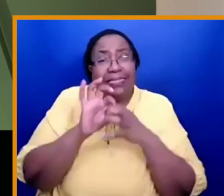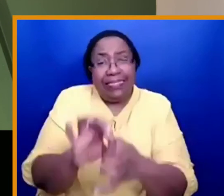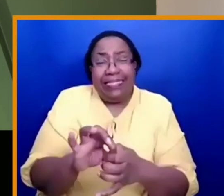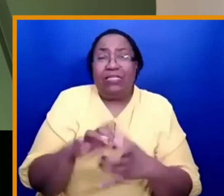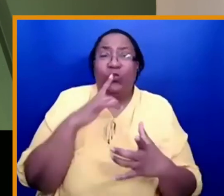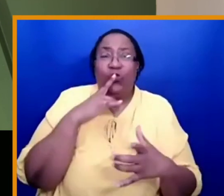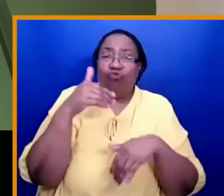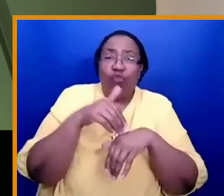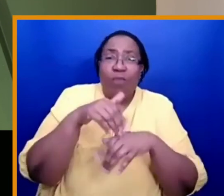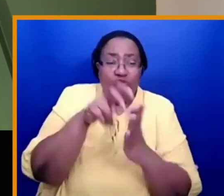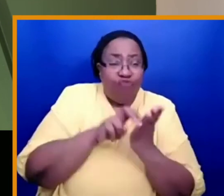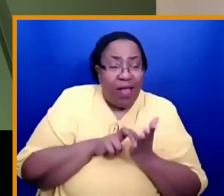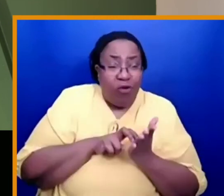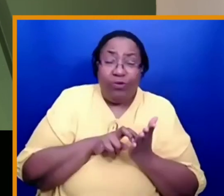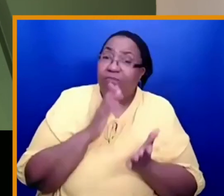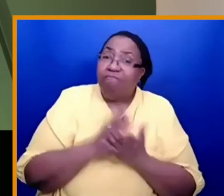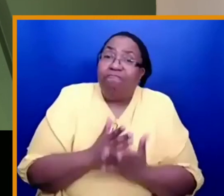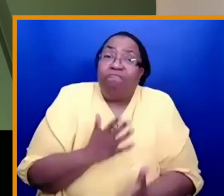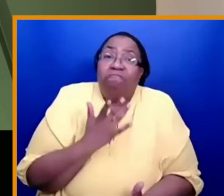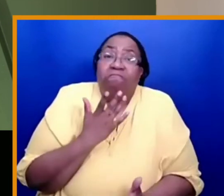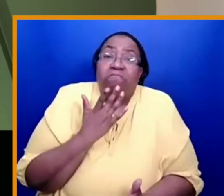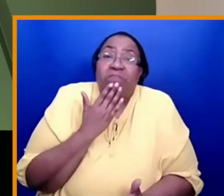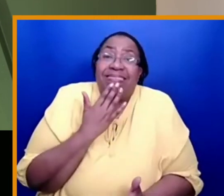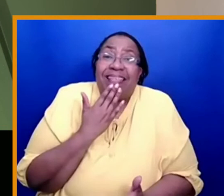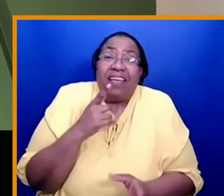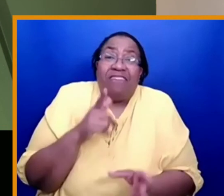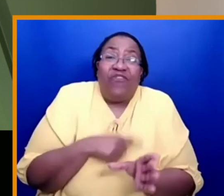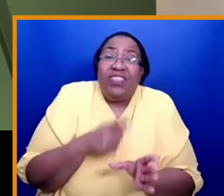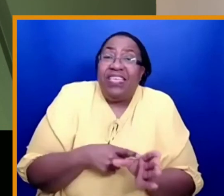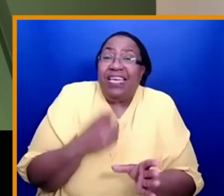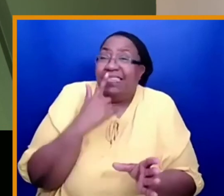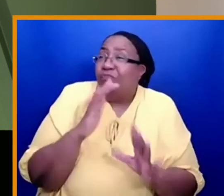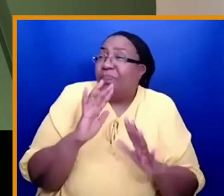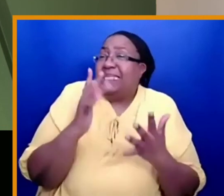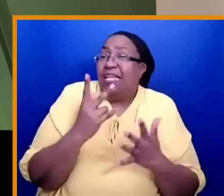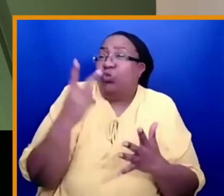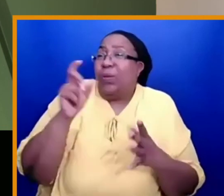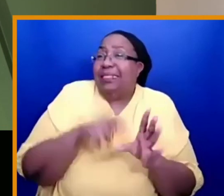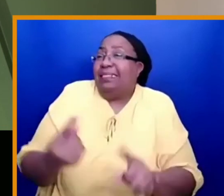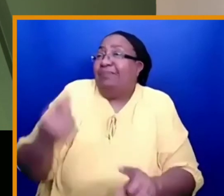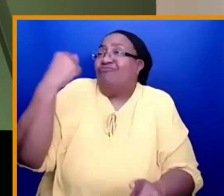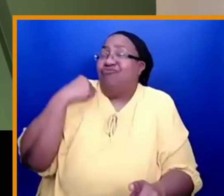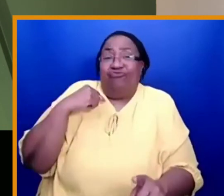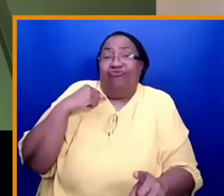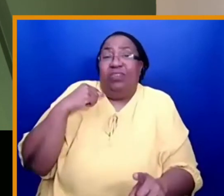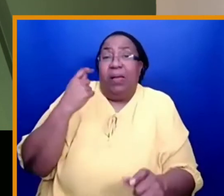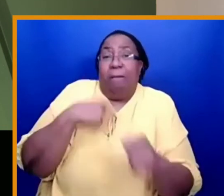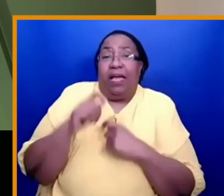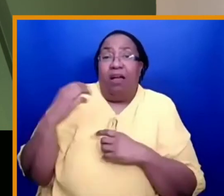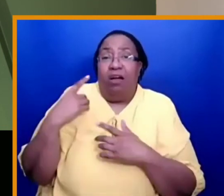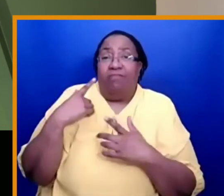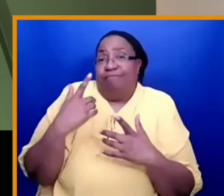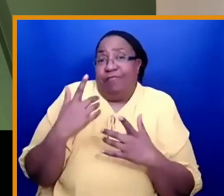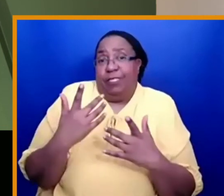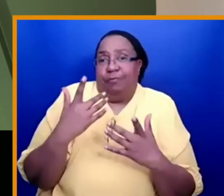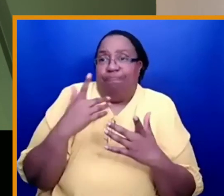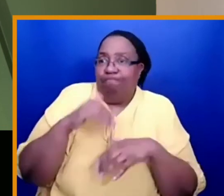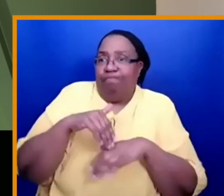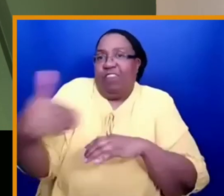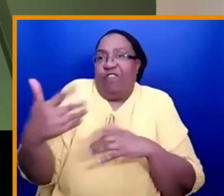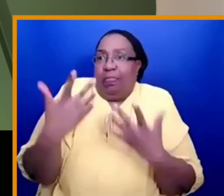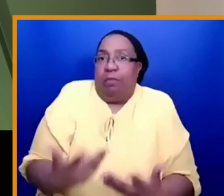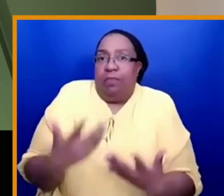that a mistake they made potentially decades ago, is more serious than it is. Once again, I would like to thank Sally Burnell for her supportive